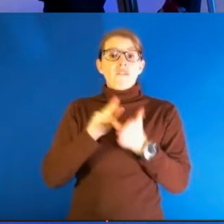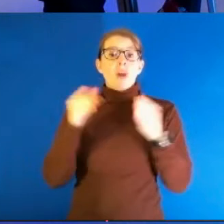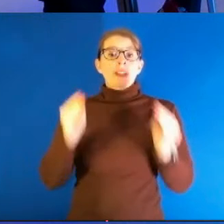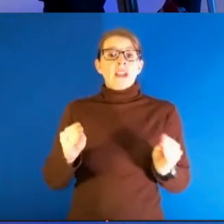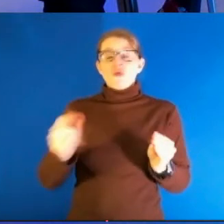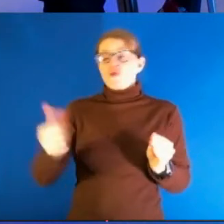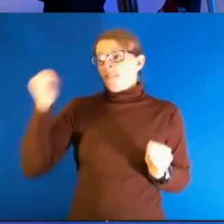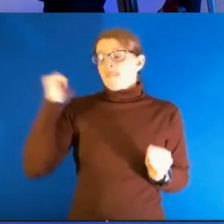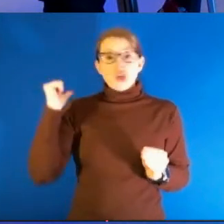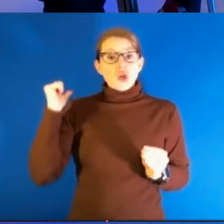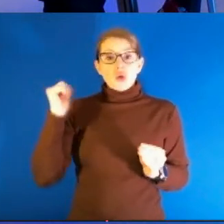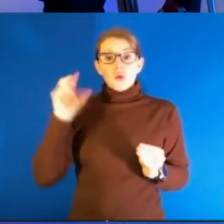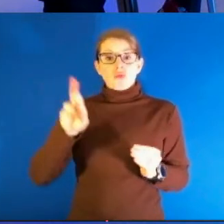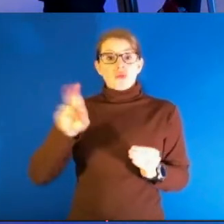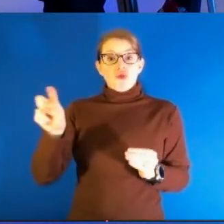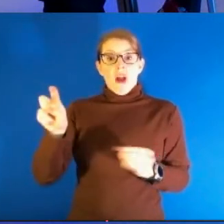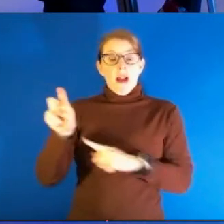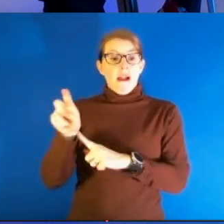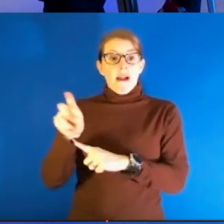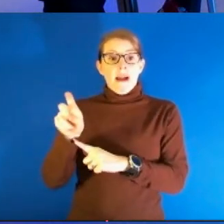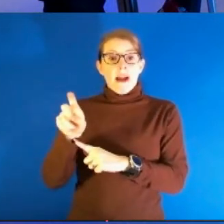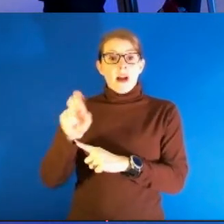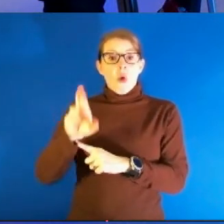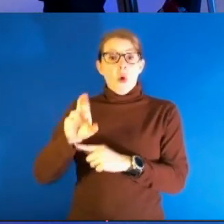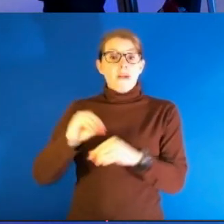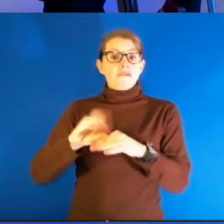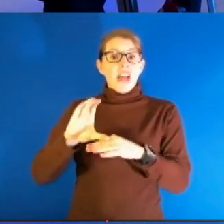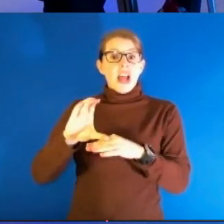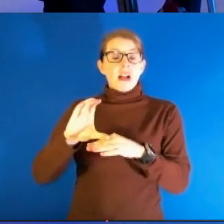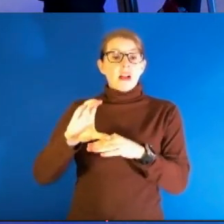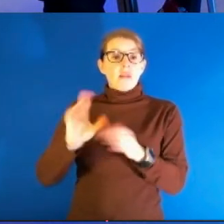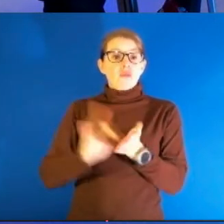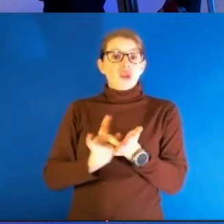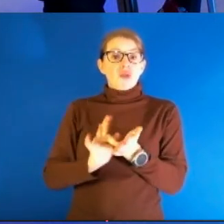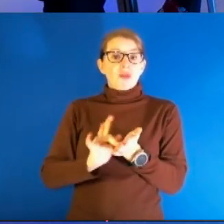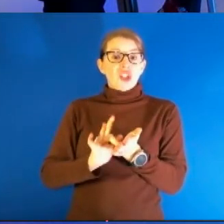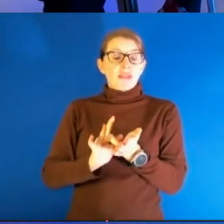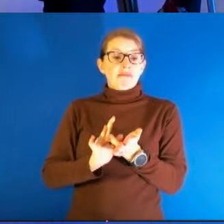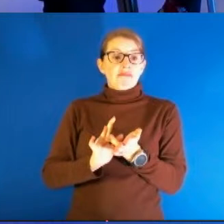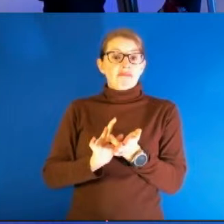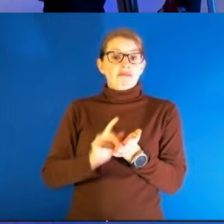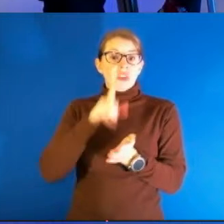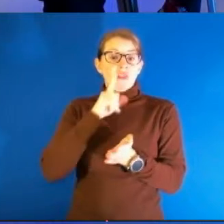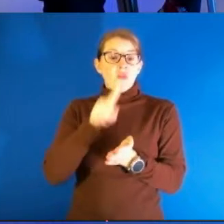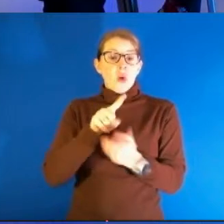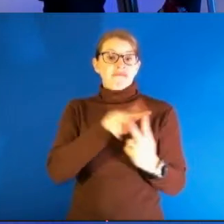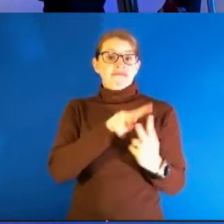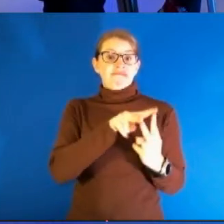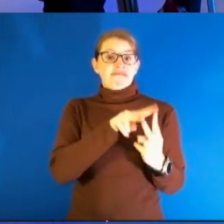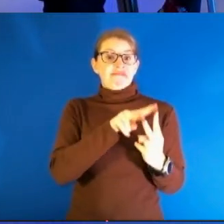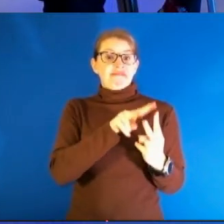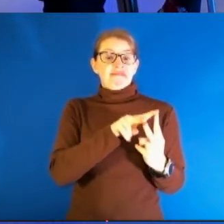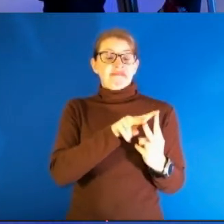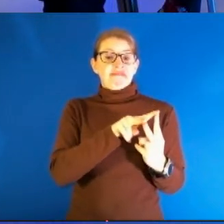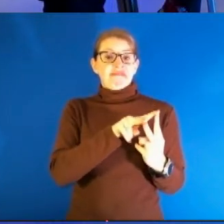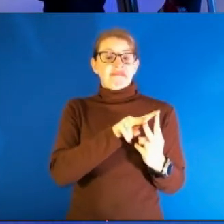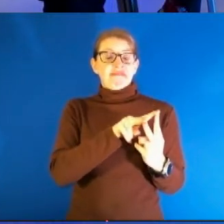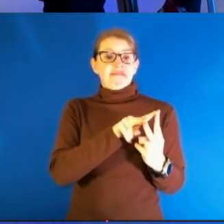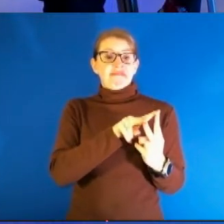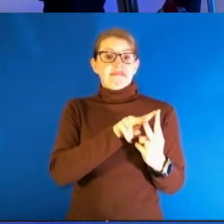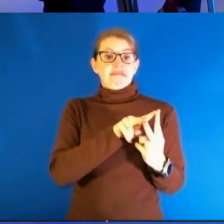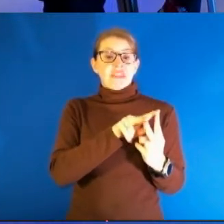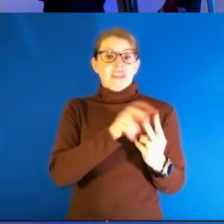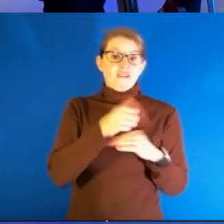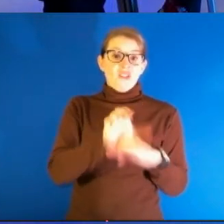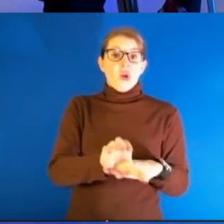to prescribe or fill a prescription for one of these drugs that that they've been forced to have